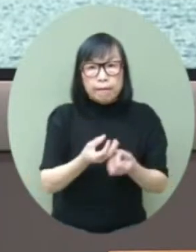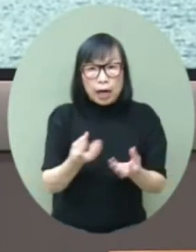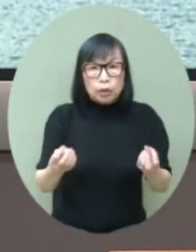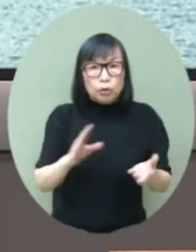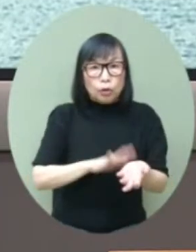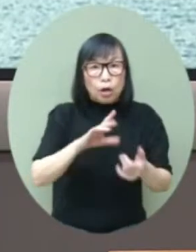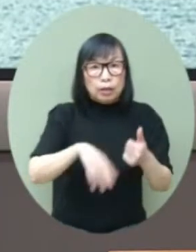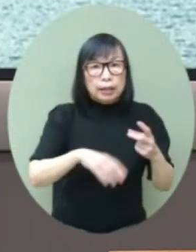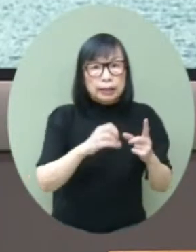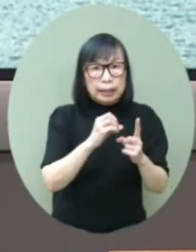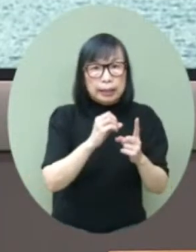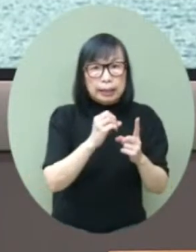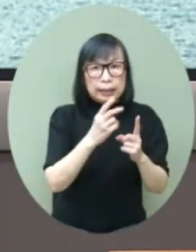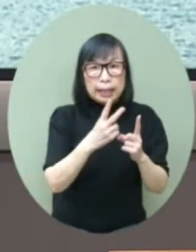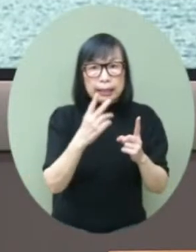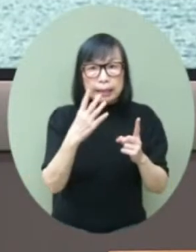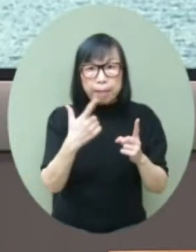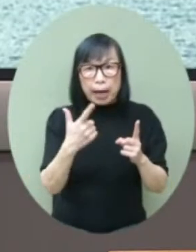Junkwell case,